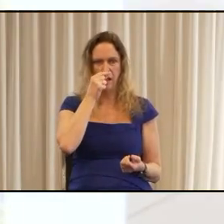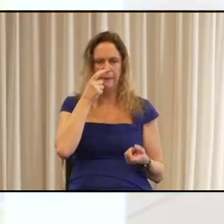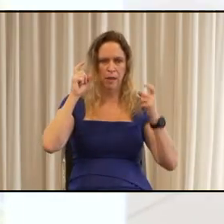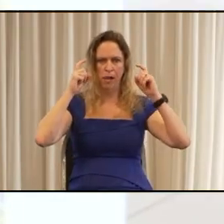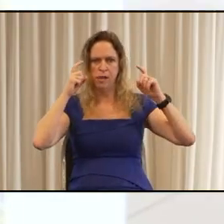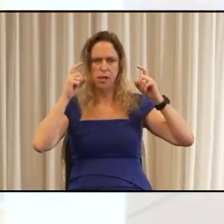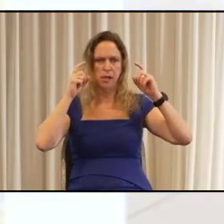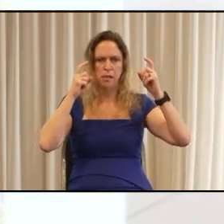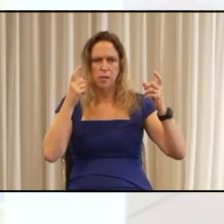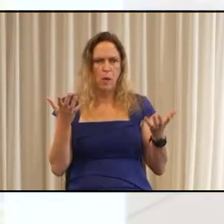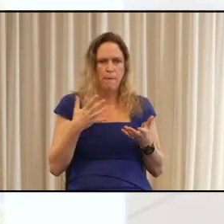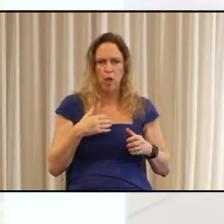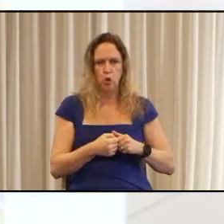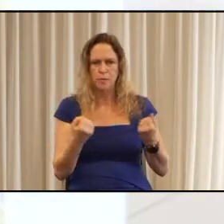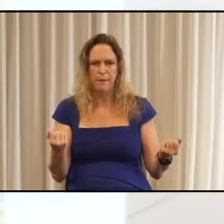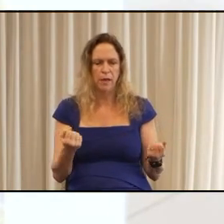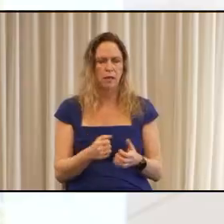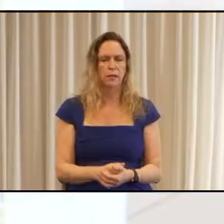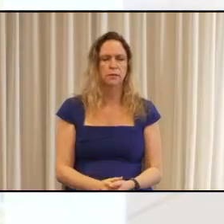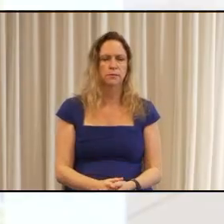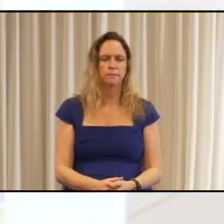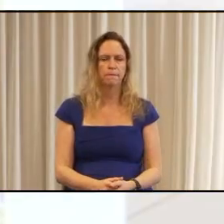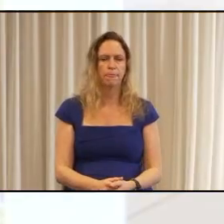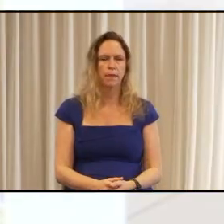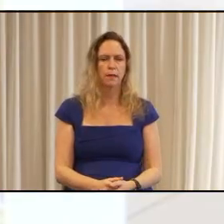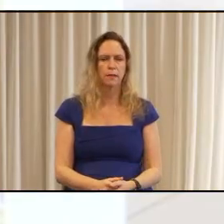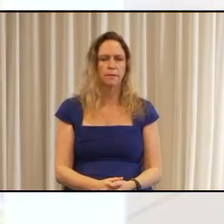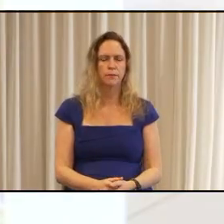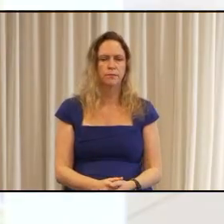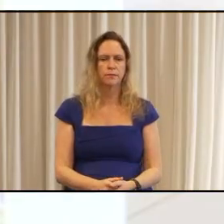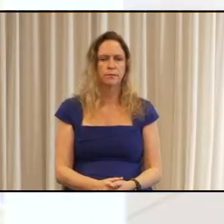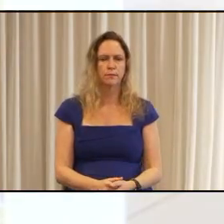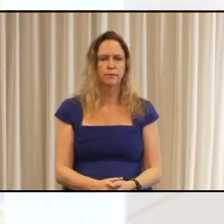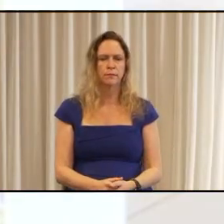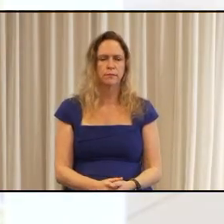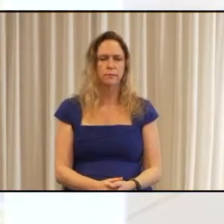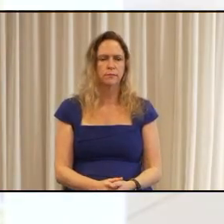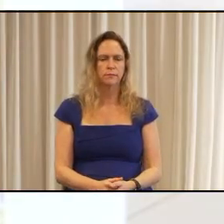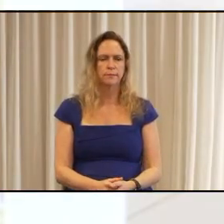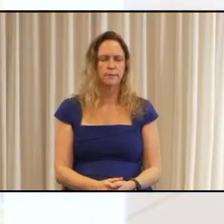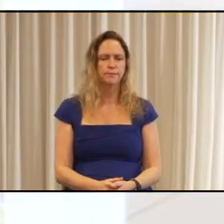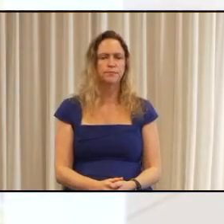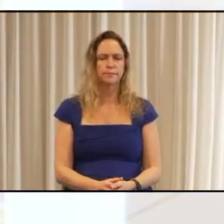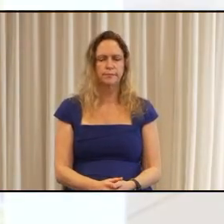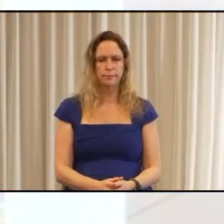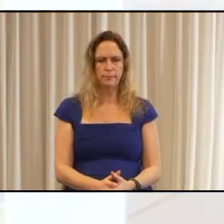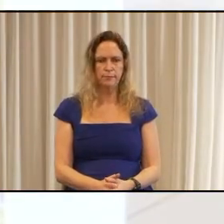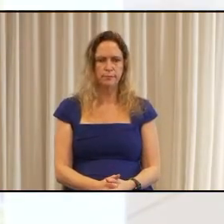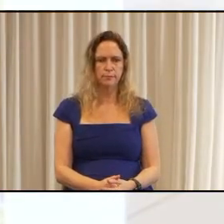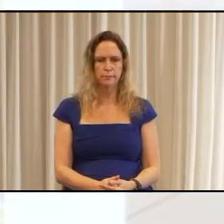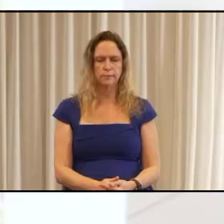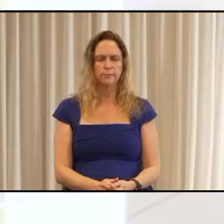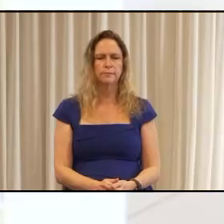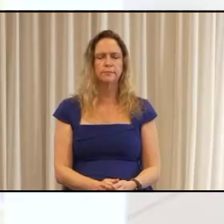anxious. I think I was going to talk about a story when I was asked for help and it was